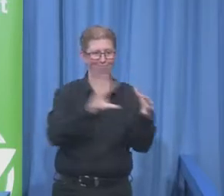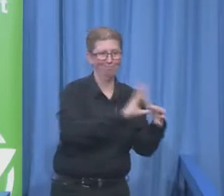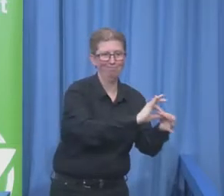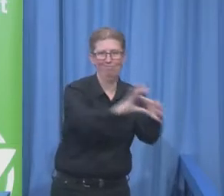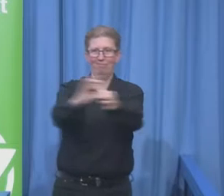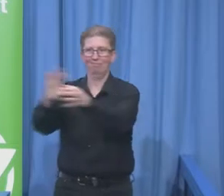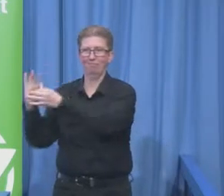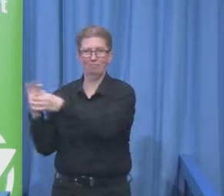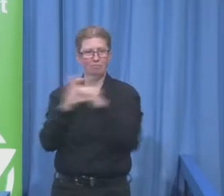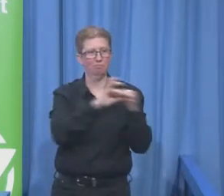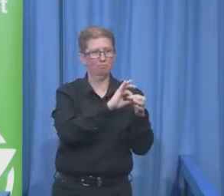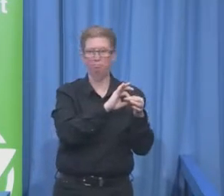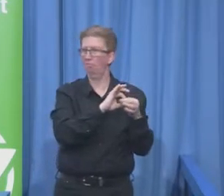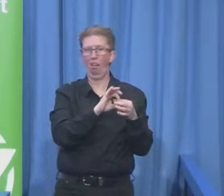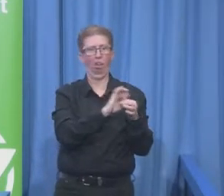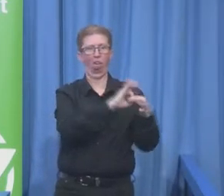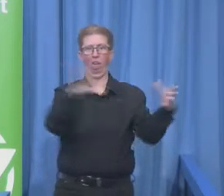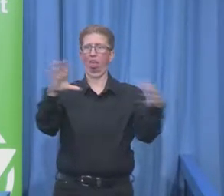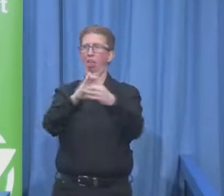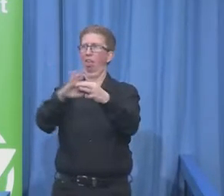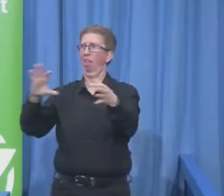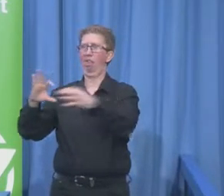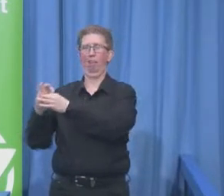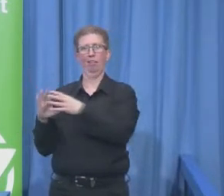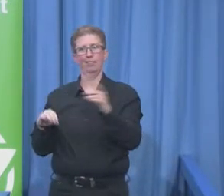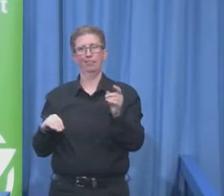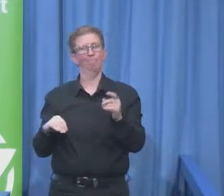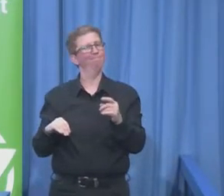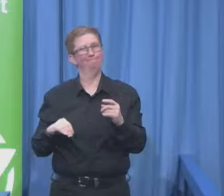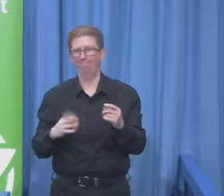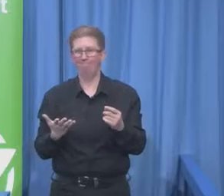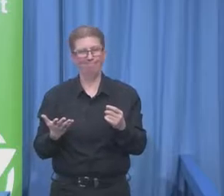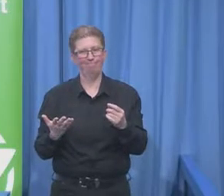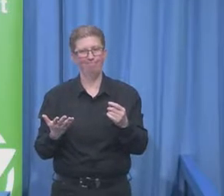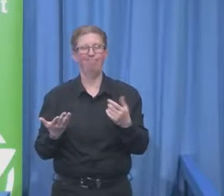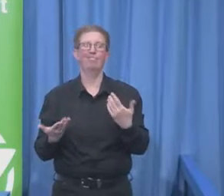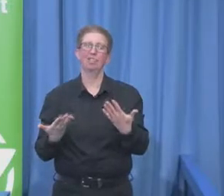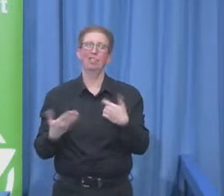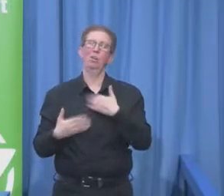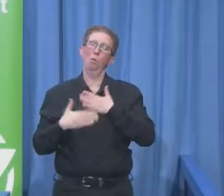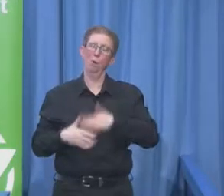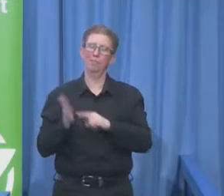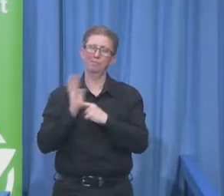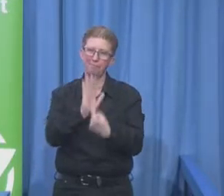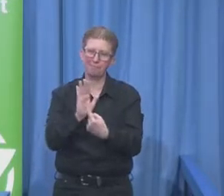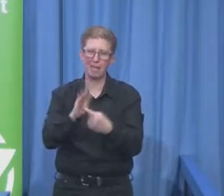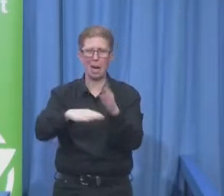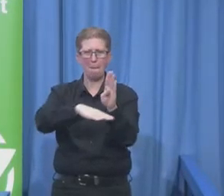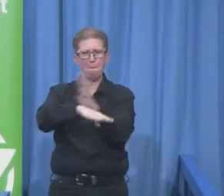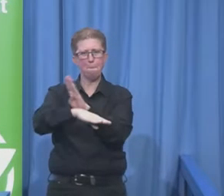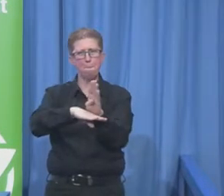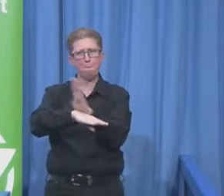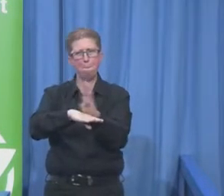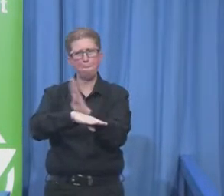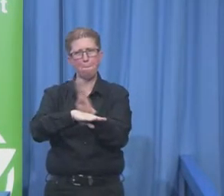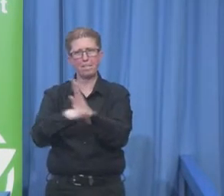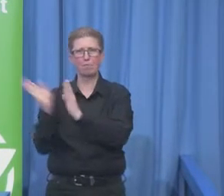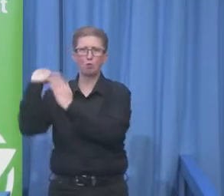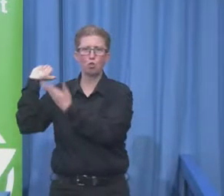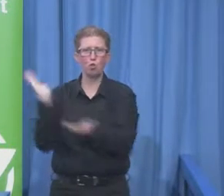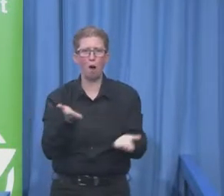business services concept. If you buy a car, you never go to a car factory, like you see in the